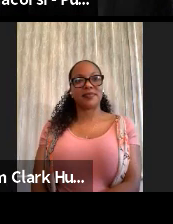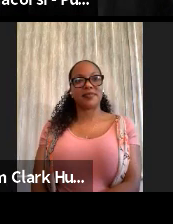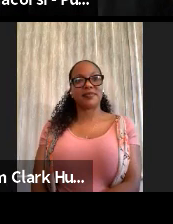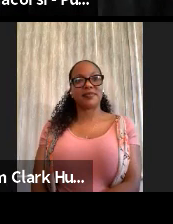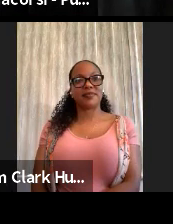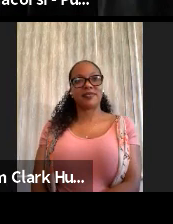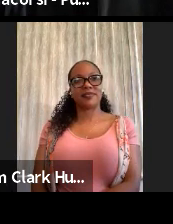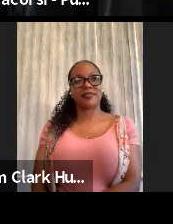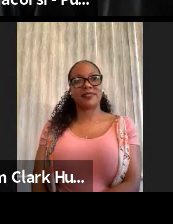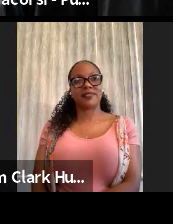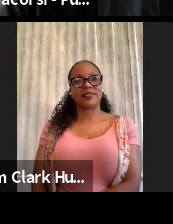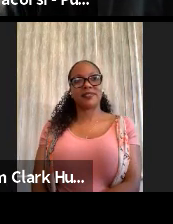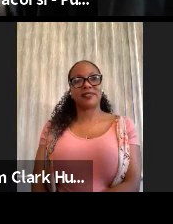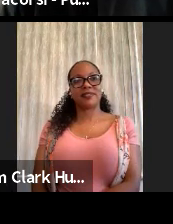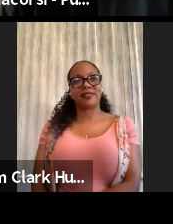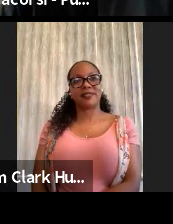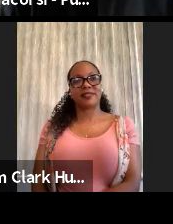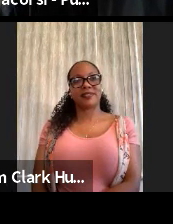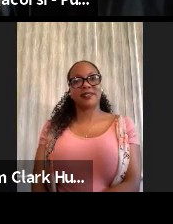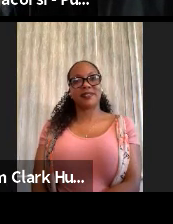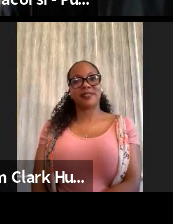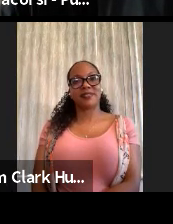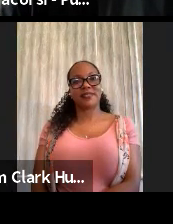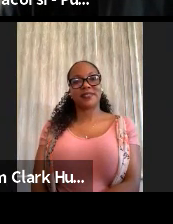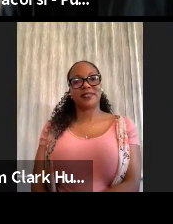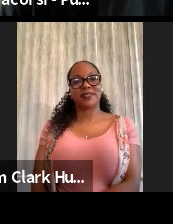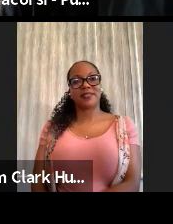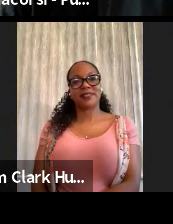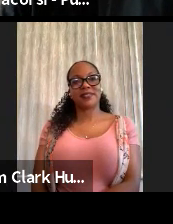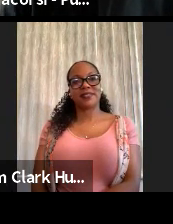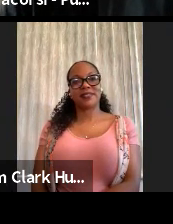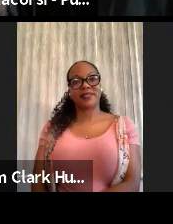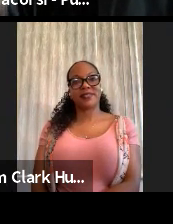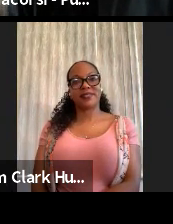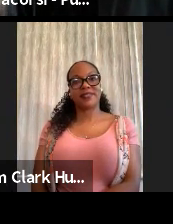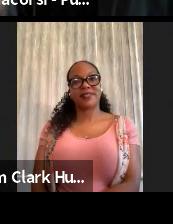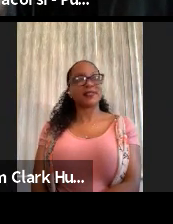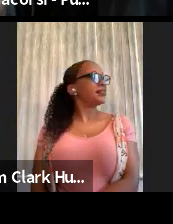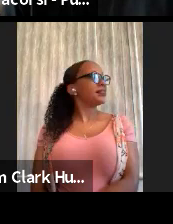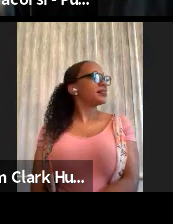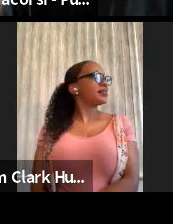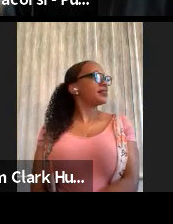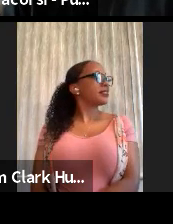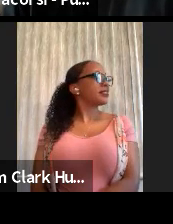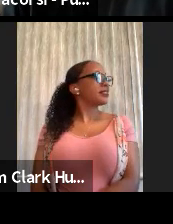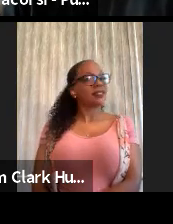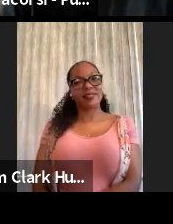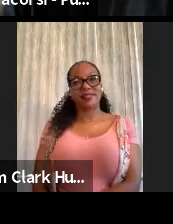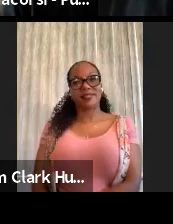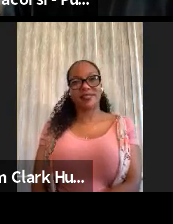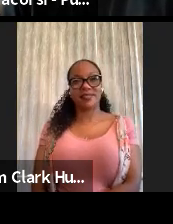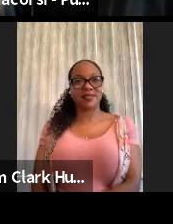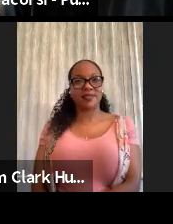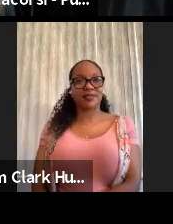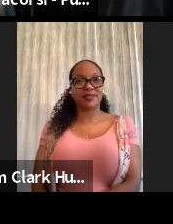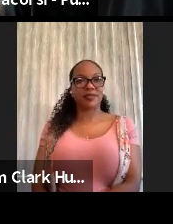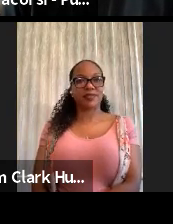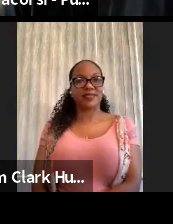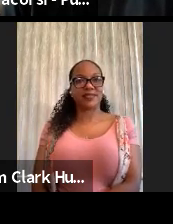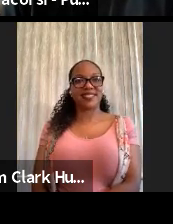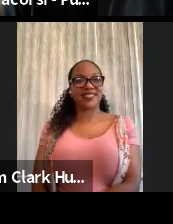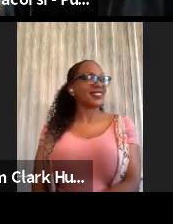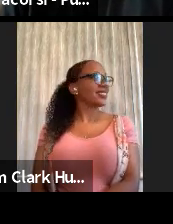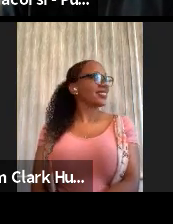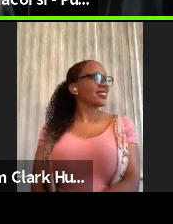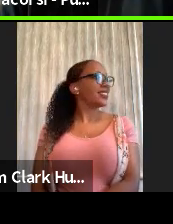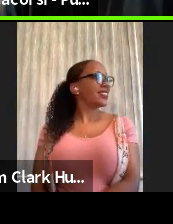Next, there is John Bonacorsi. John, you're up. Thank you.